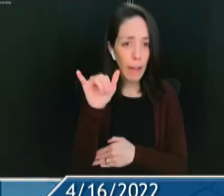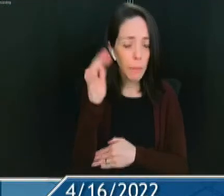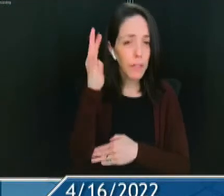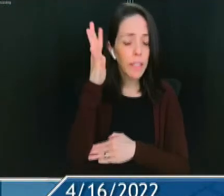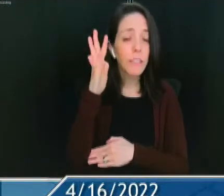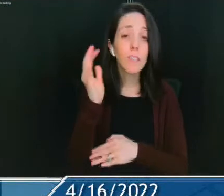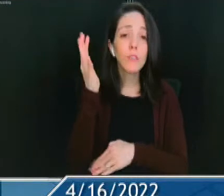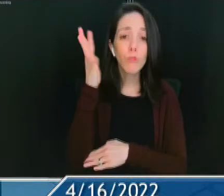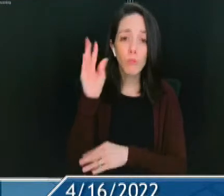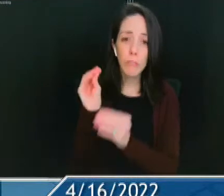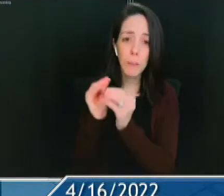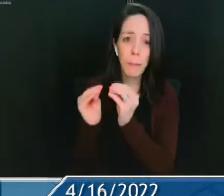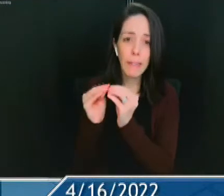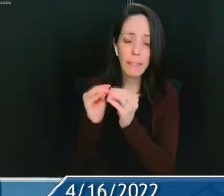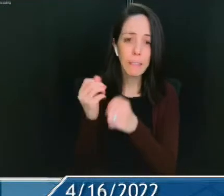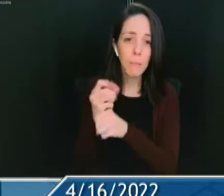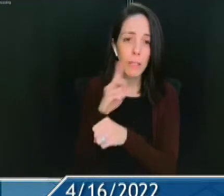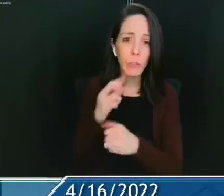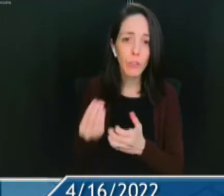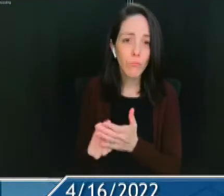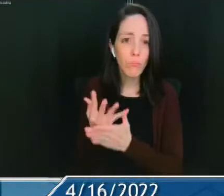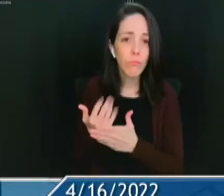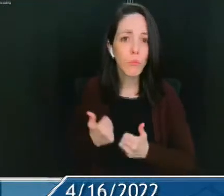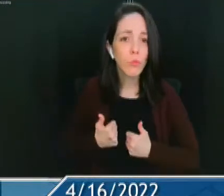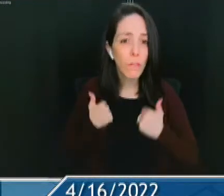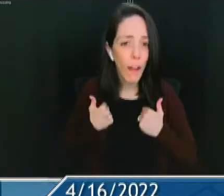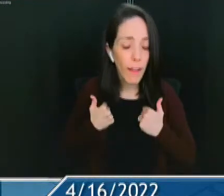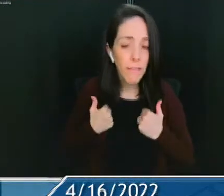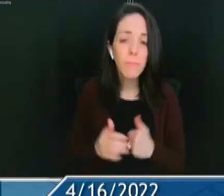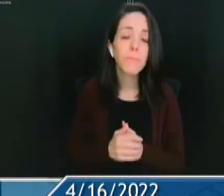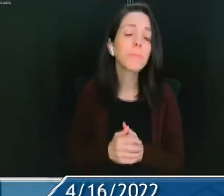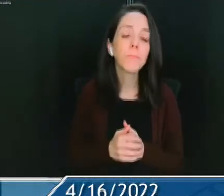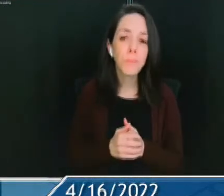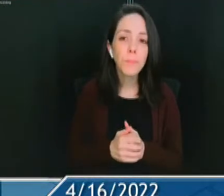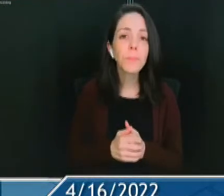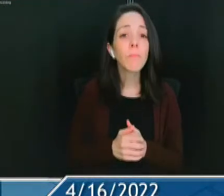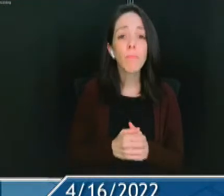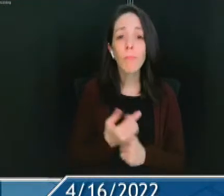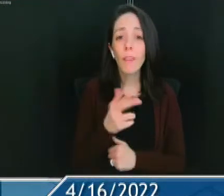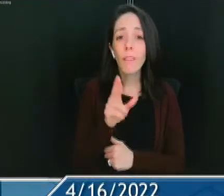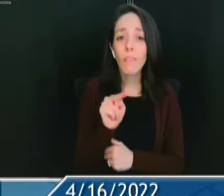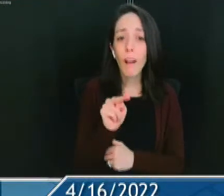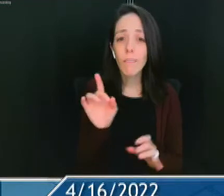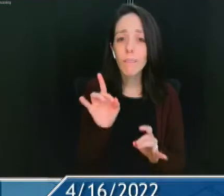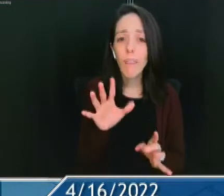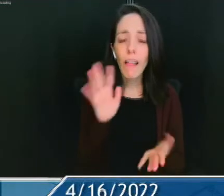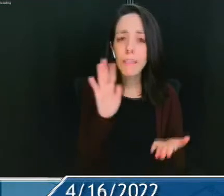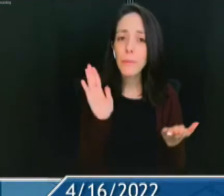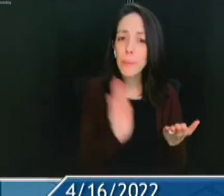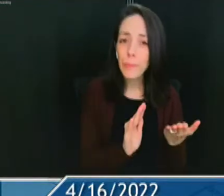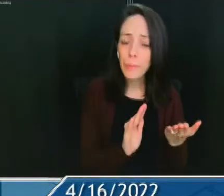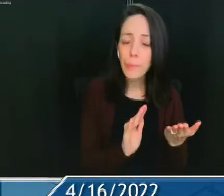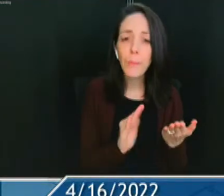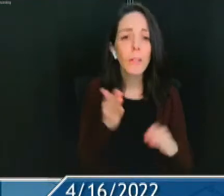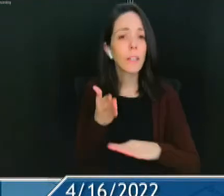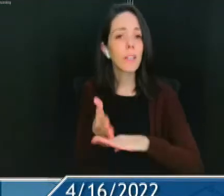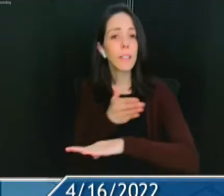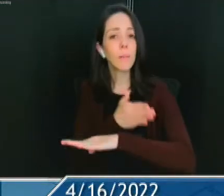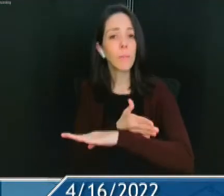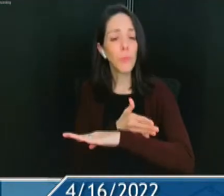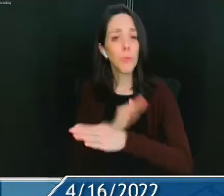the work in government permitting efficiency, ending gun violence and increasing community safety,